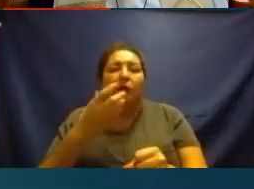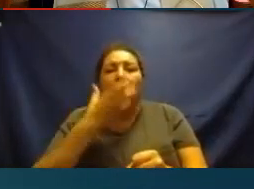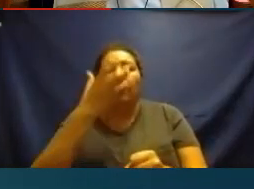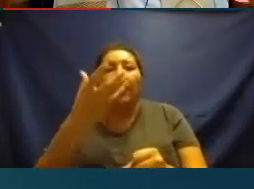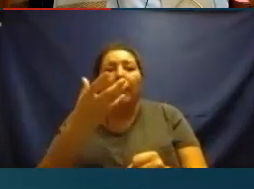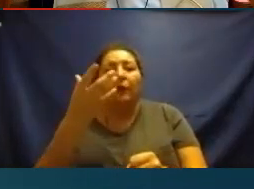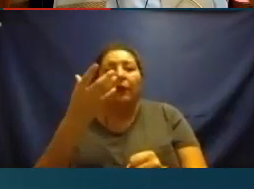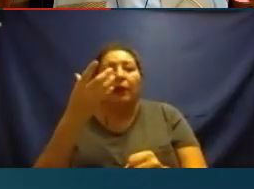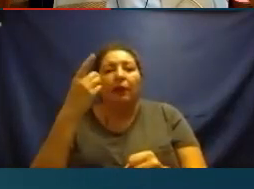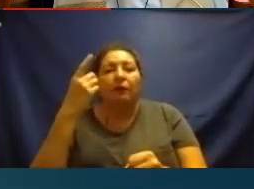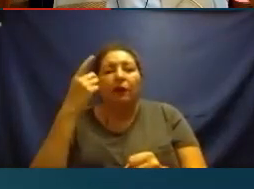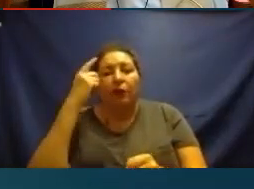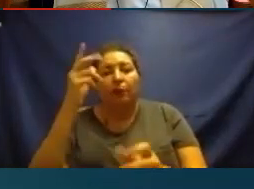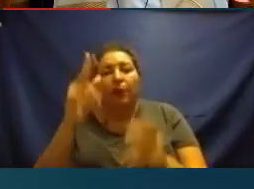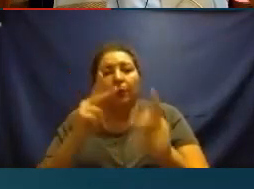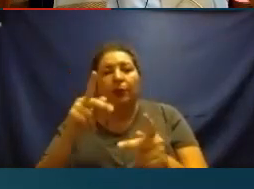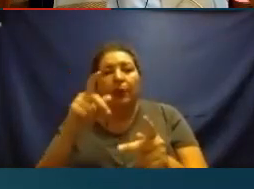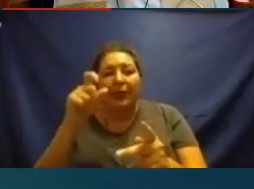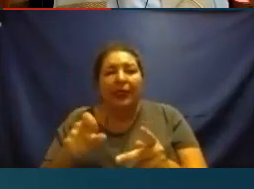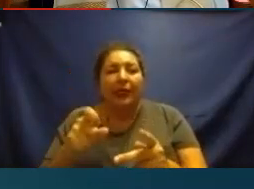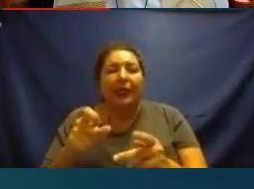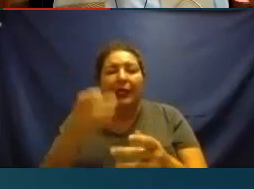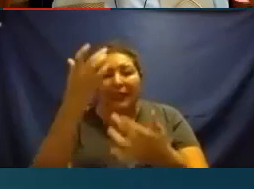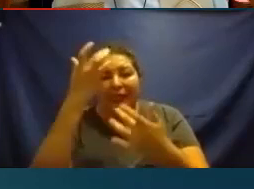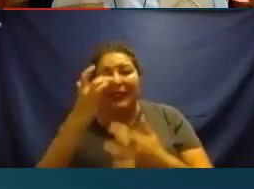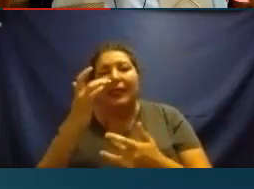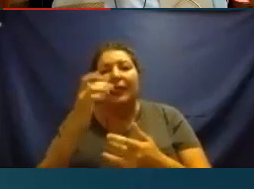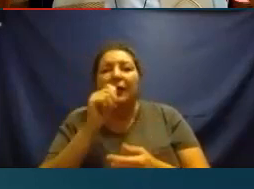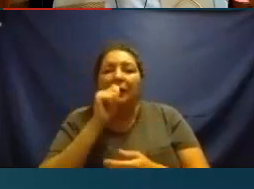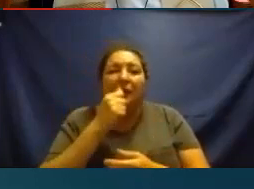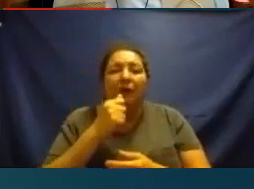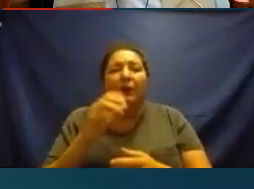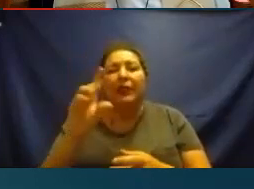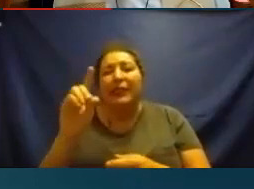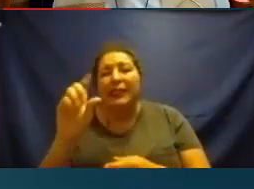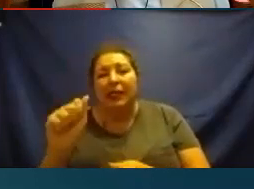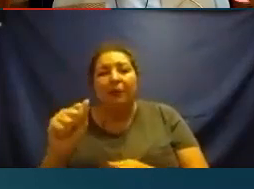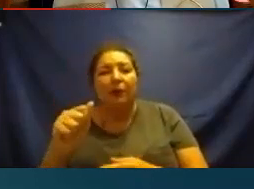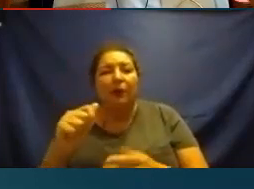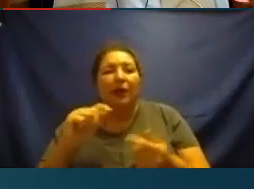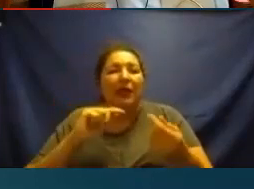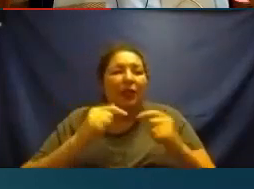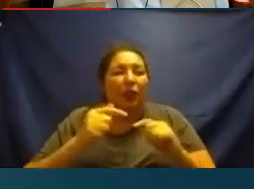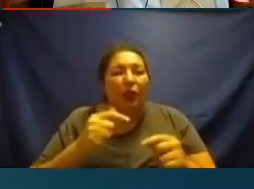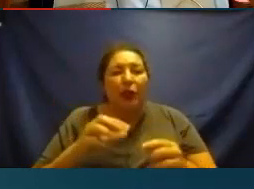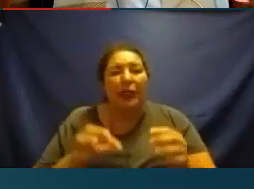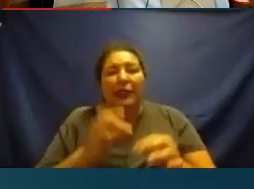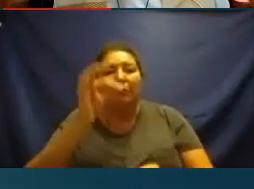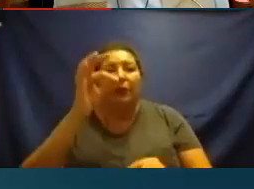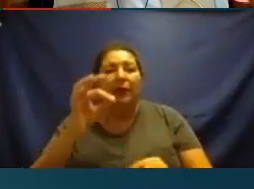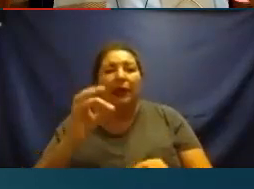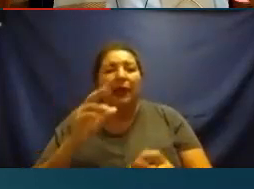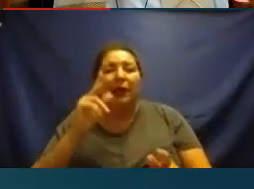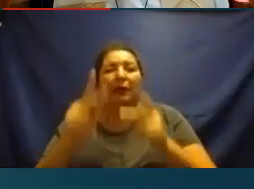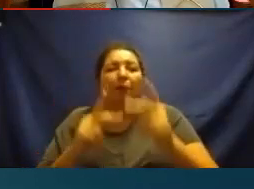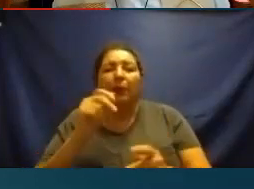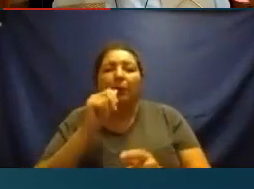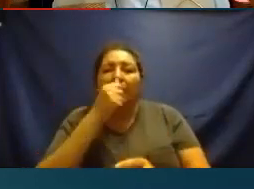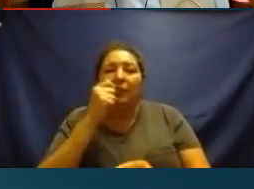the sick, the suffering, the disabled, the wounded in spirit, those who suffer